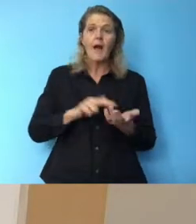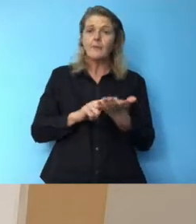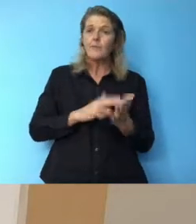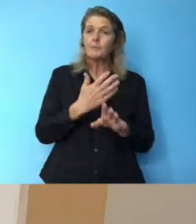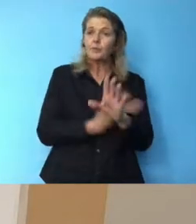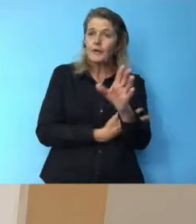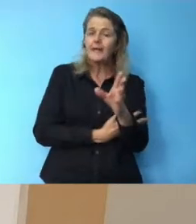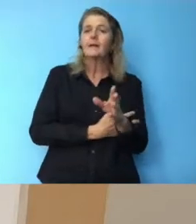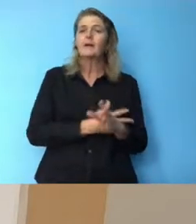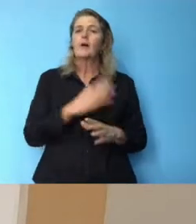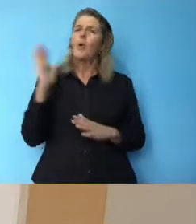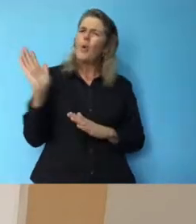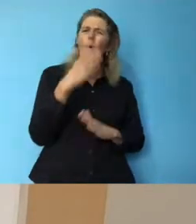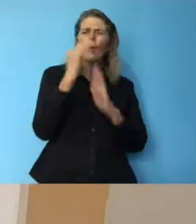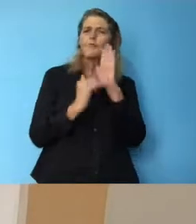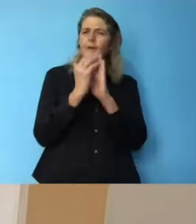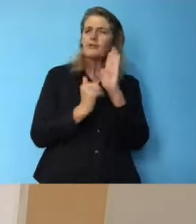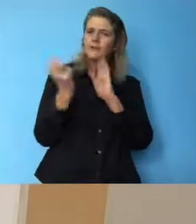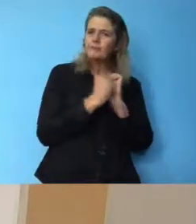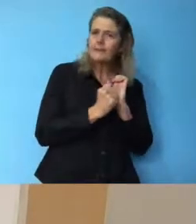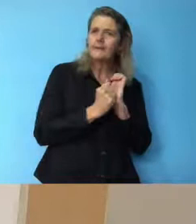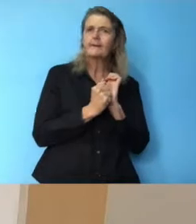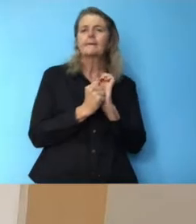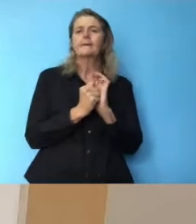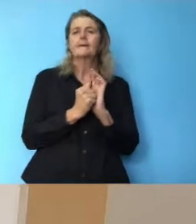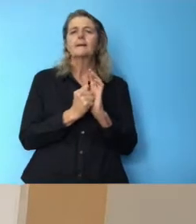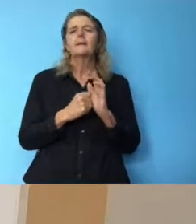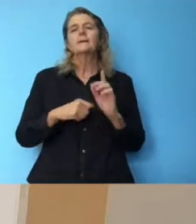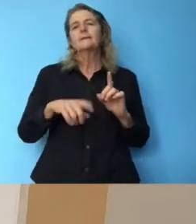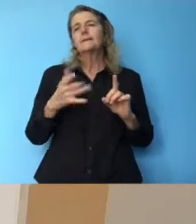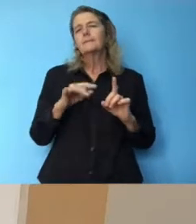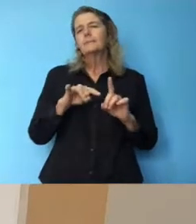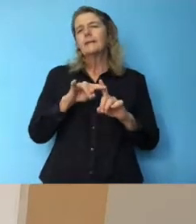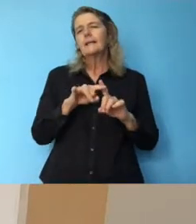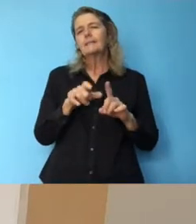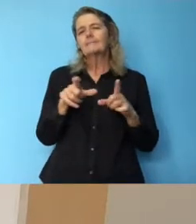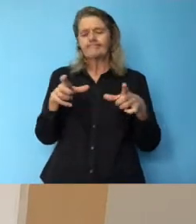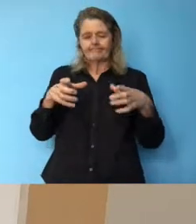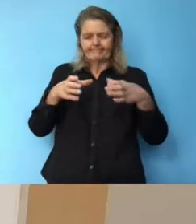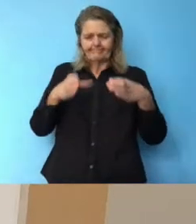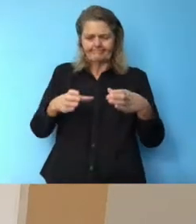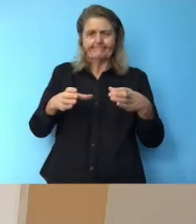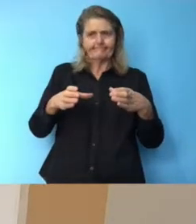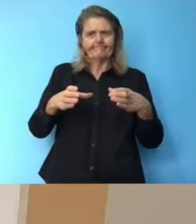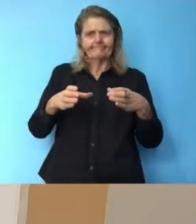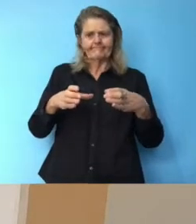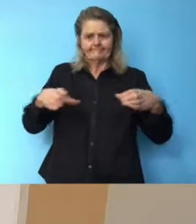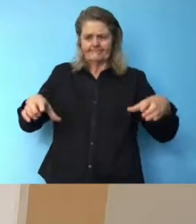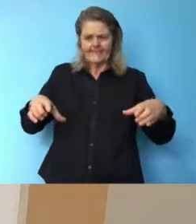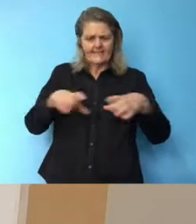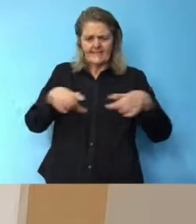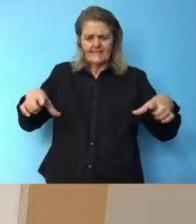green. All your brushes, including your big one. You might want like a tin or something bigger. If you've just got a small palette like me, we might need something a